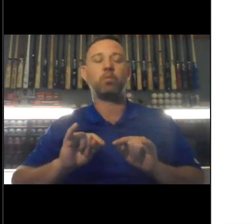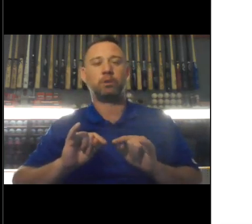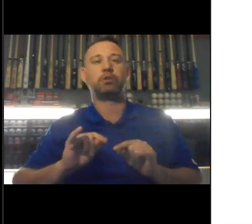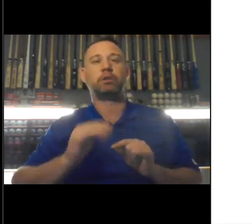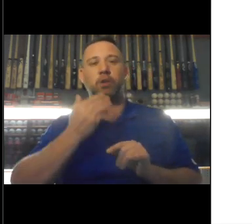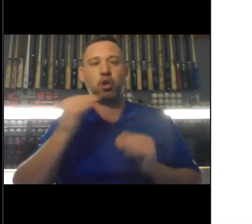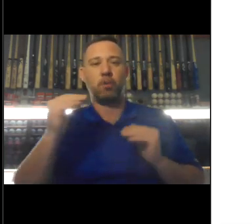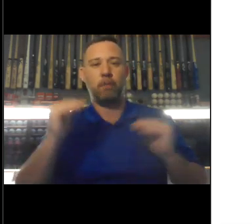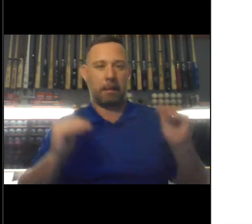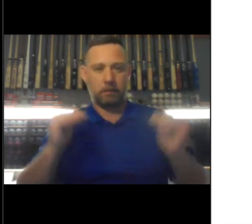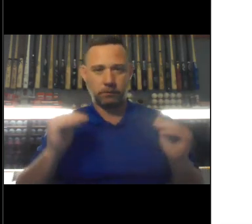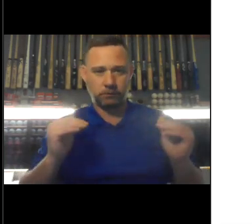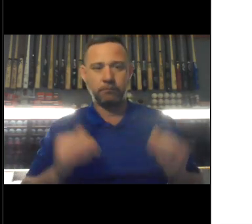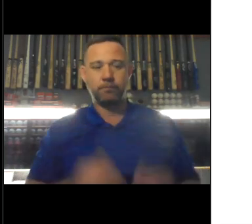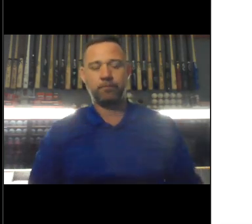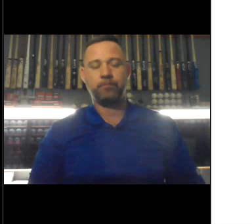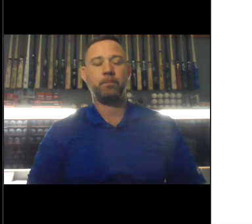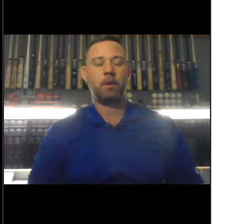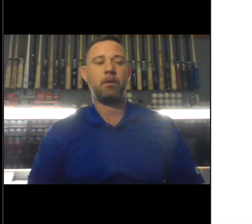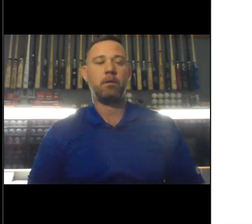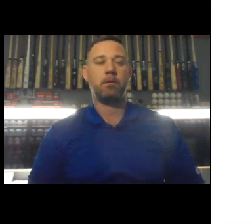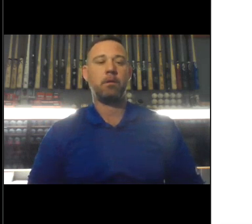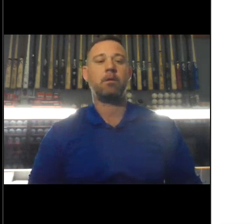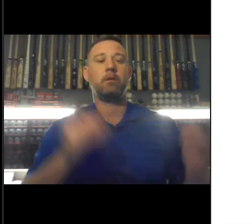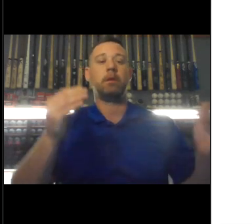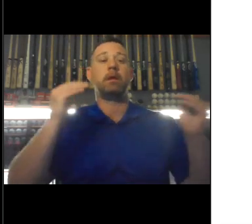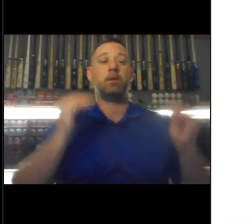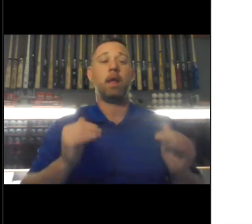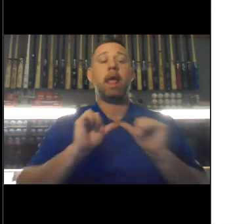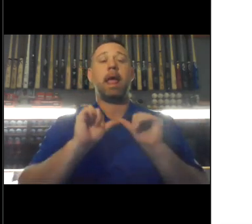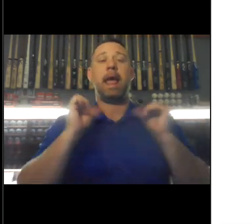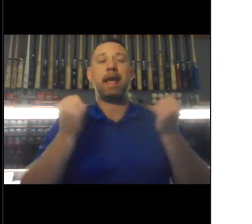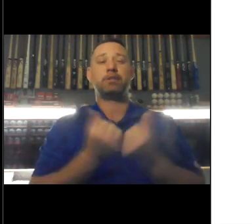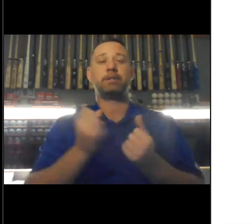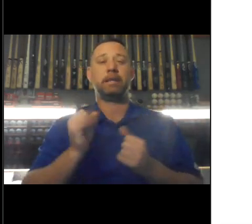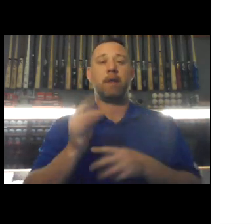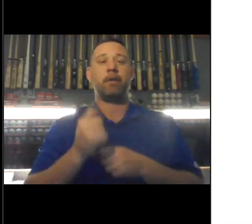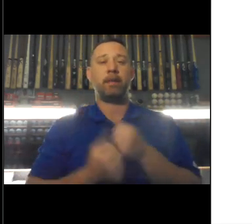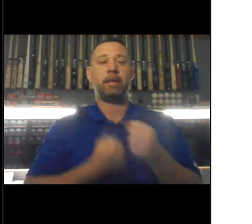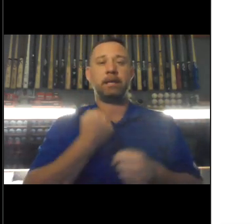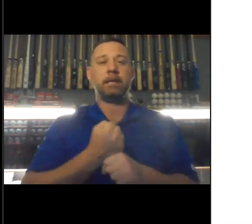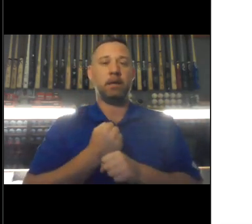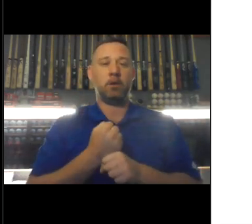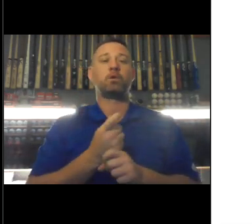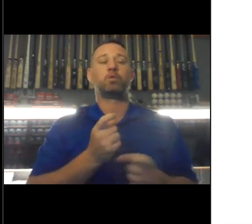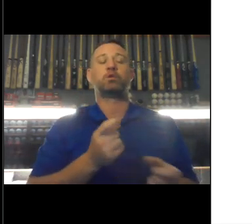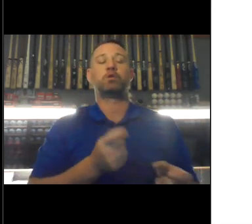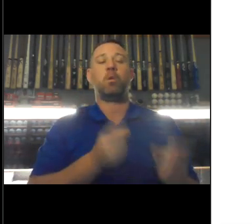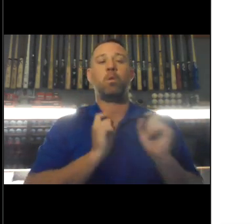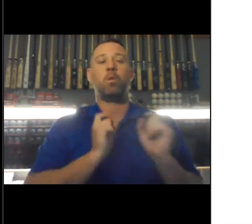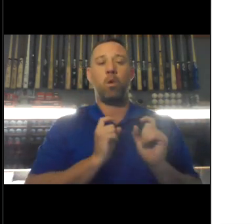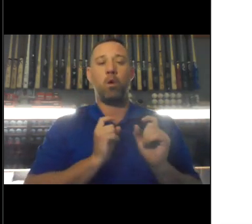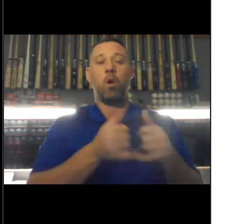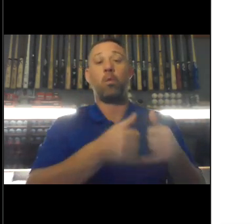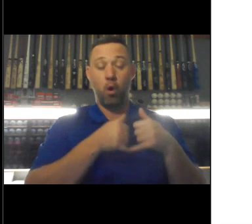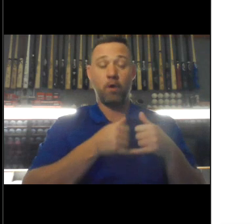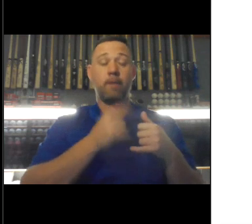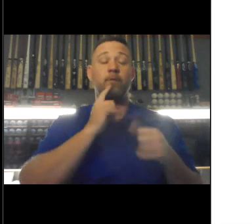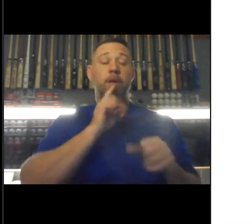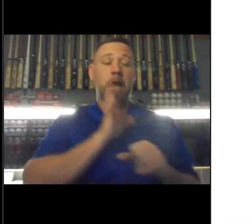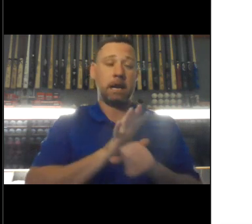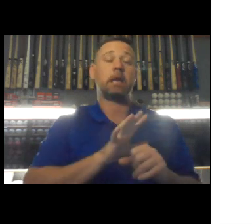act. The other one we received is Agency of the Year, which was awarded to us for demonstrating our commitment